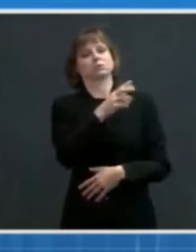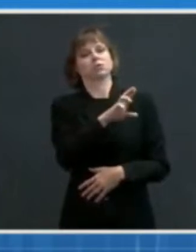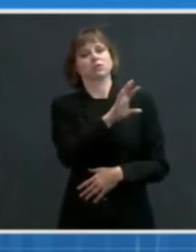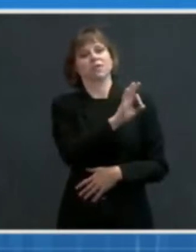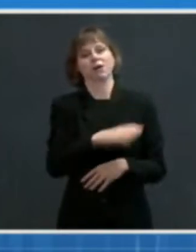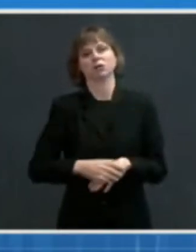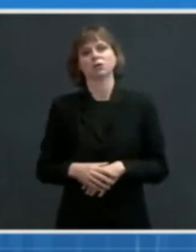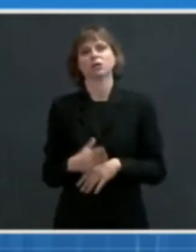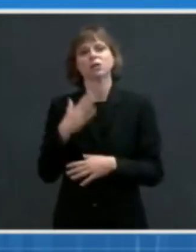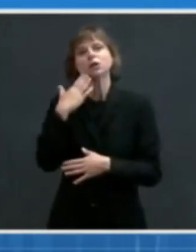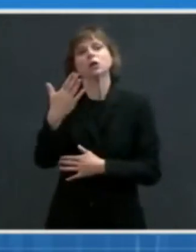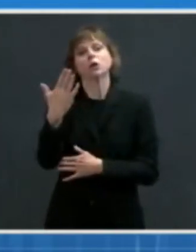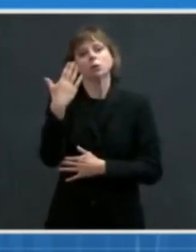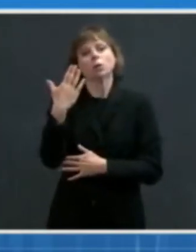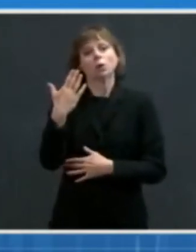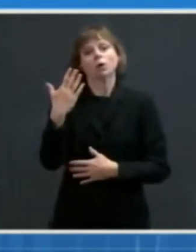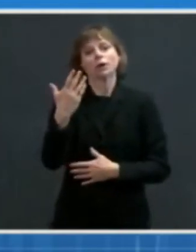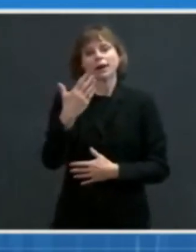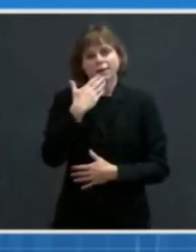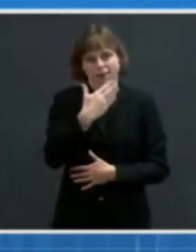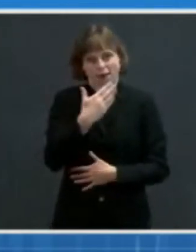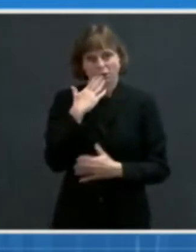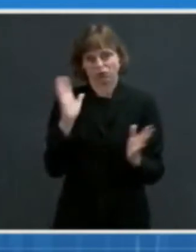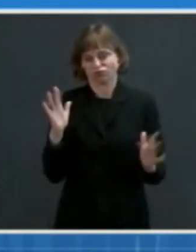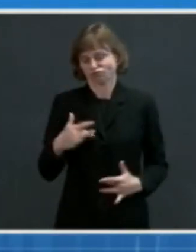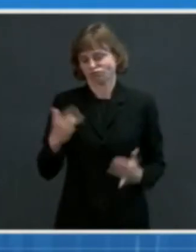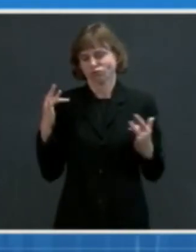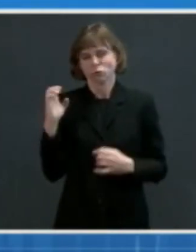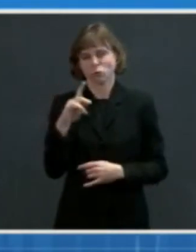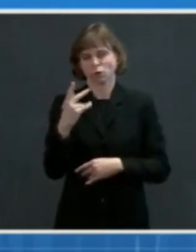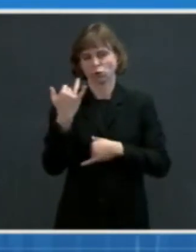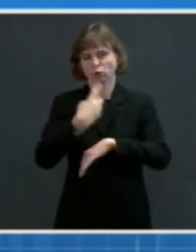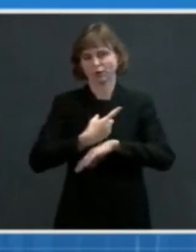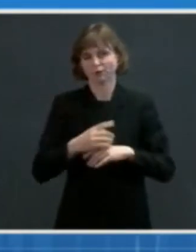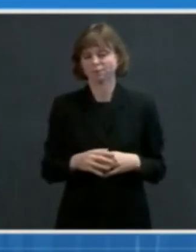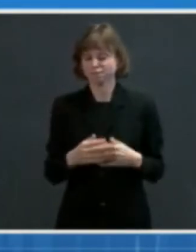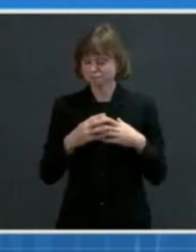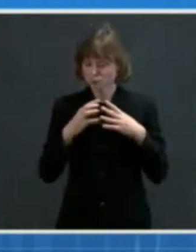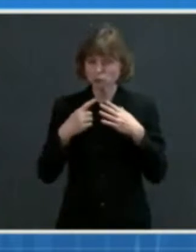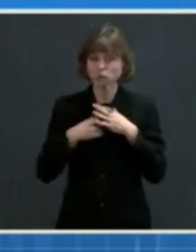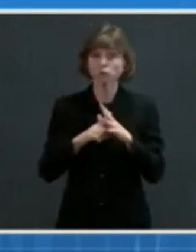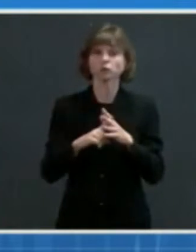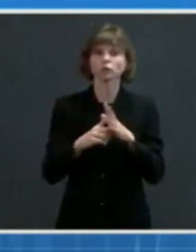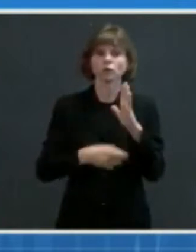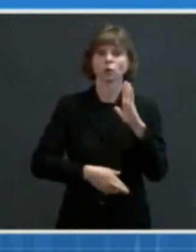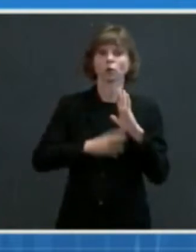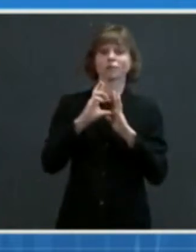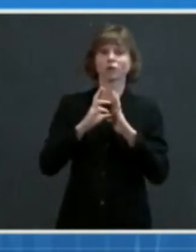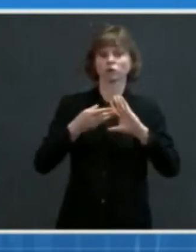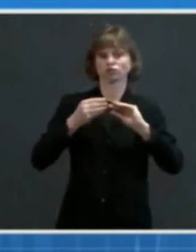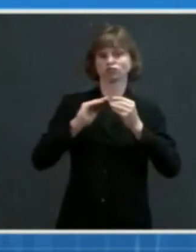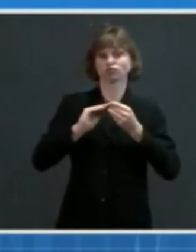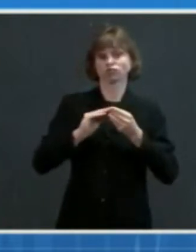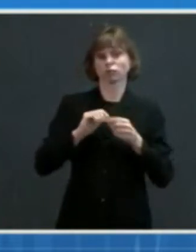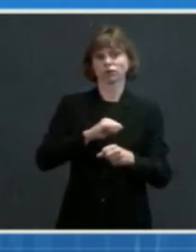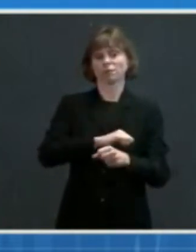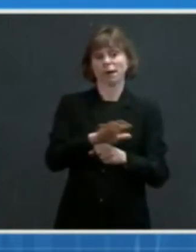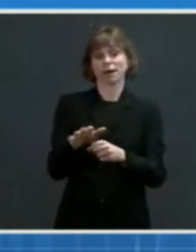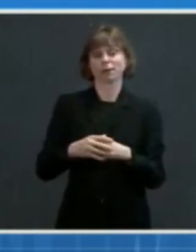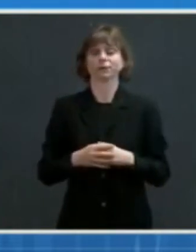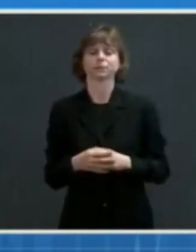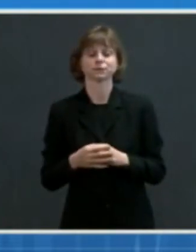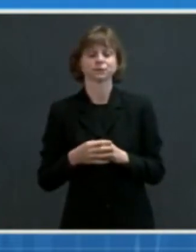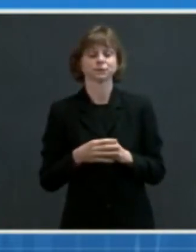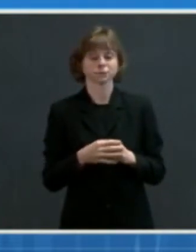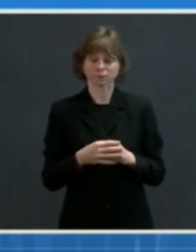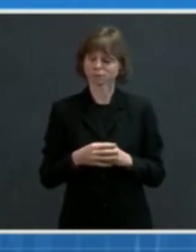Good morning, and thank you. I'm delighted to be back with you today. Let's get started with an overview of the pandemic. We continue to see